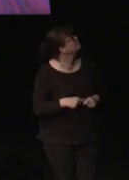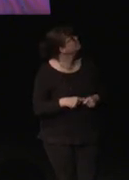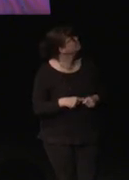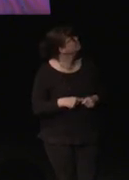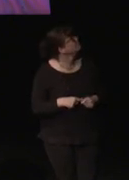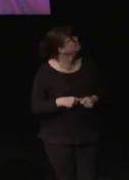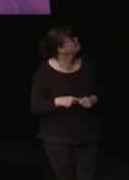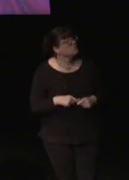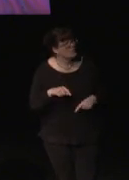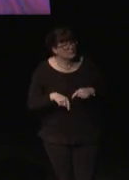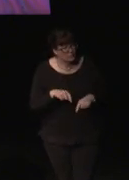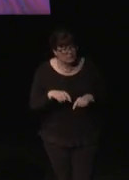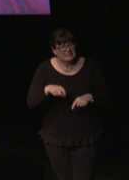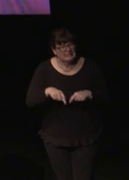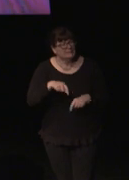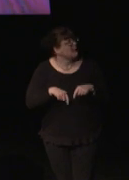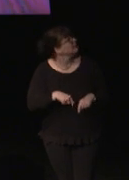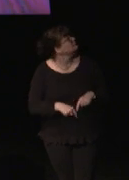Oop, go back.